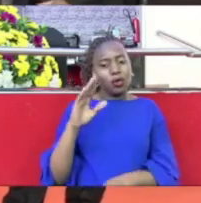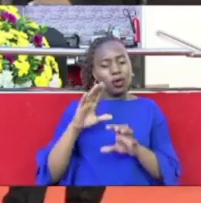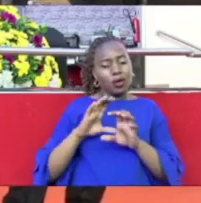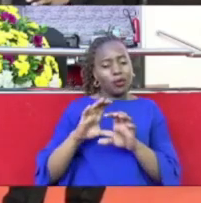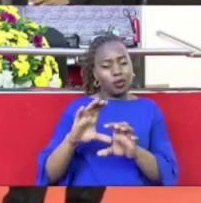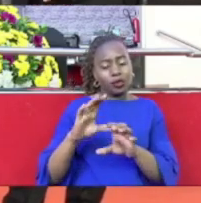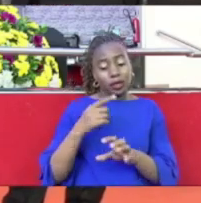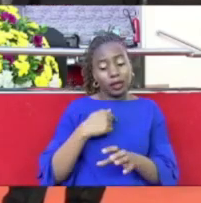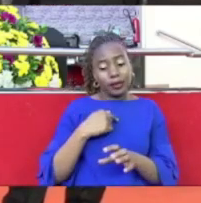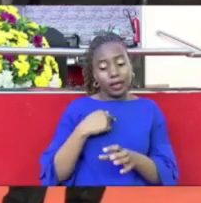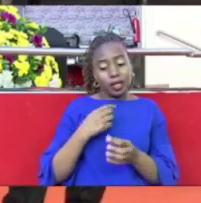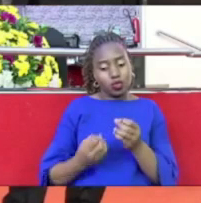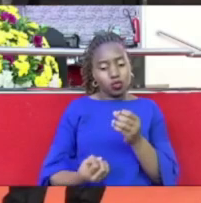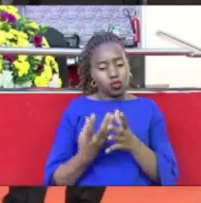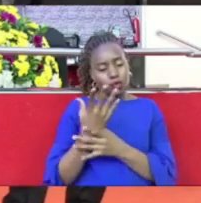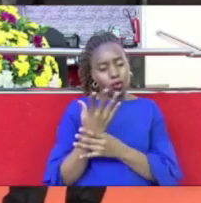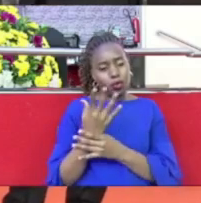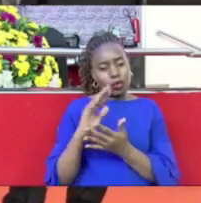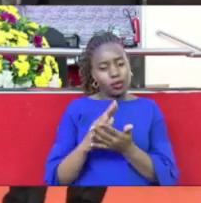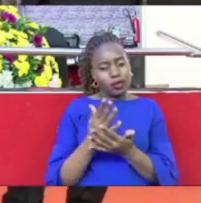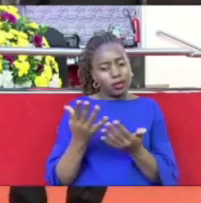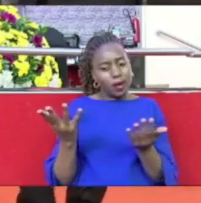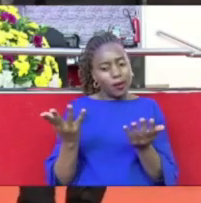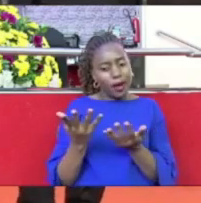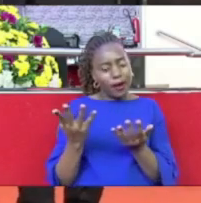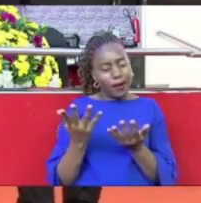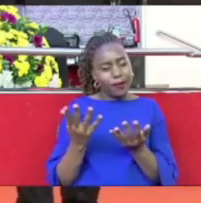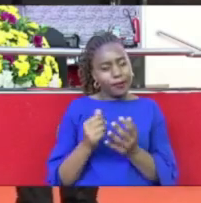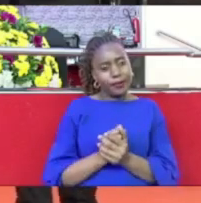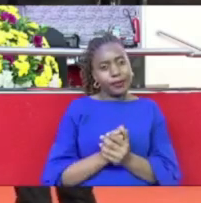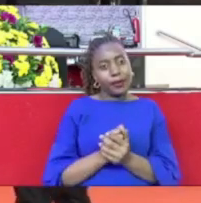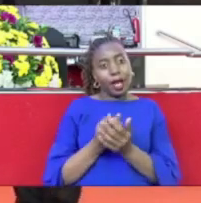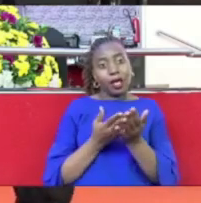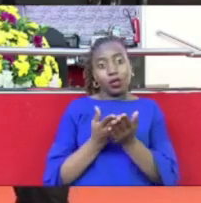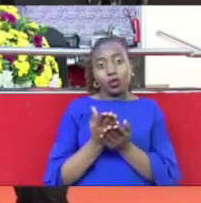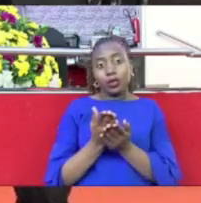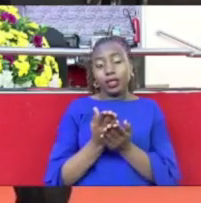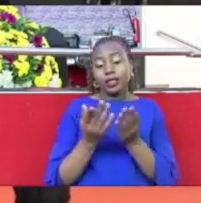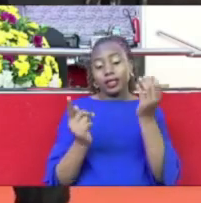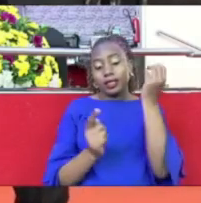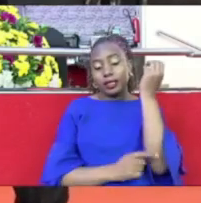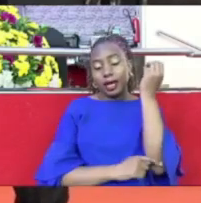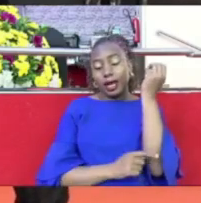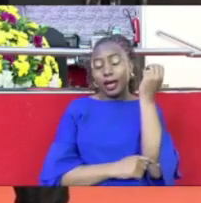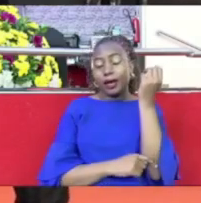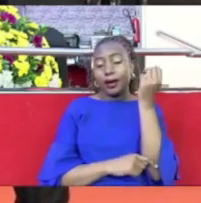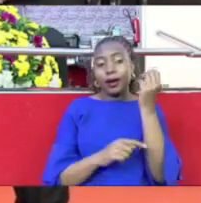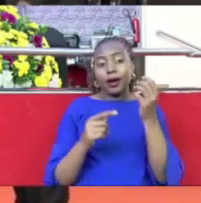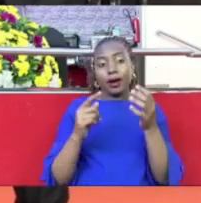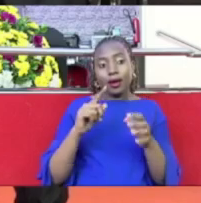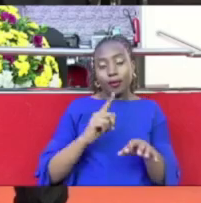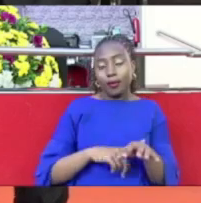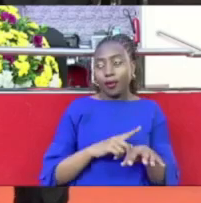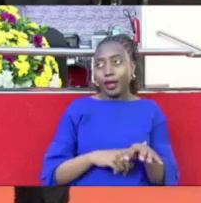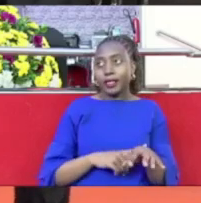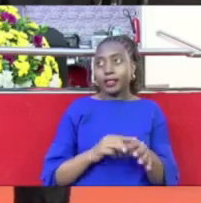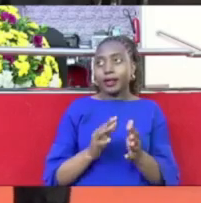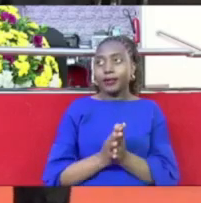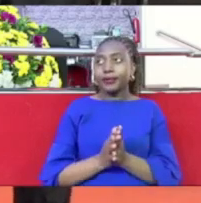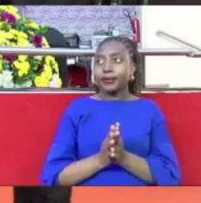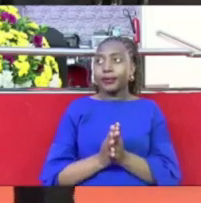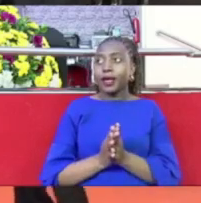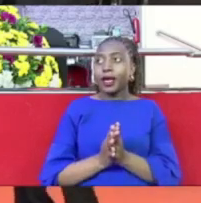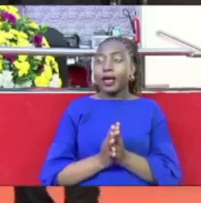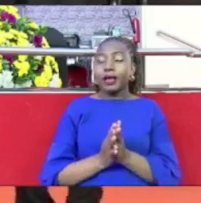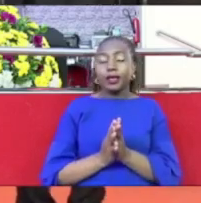Tulia alafu ujiulize through this trying through this trying moment. Mungu ananisukuma ili niweze kukua kupitia kipindi hiki. The test of our